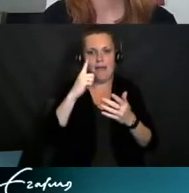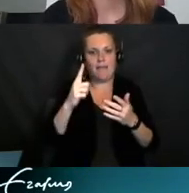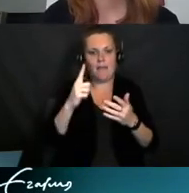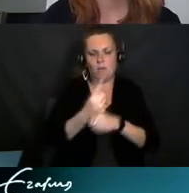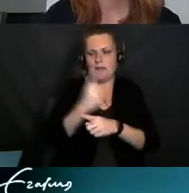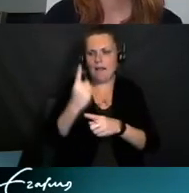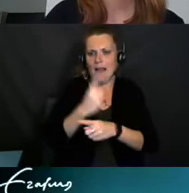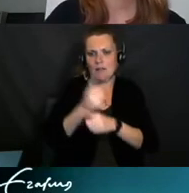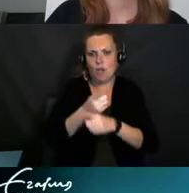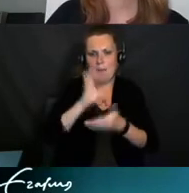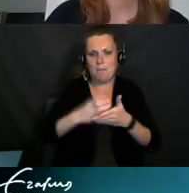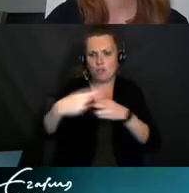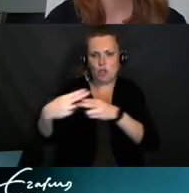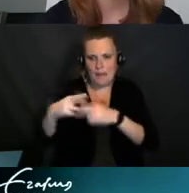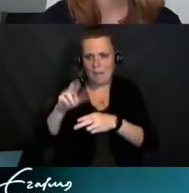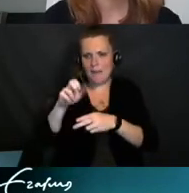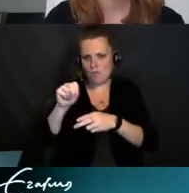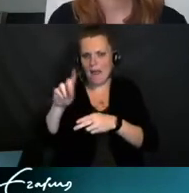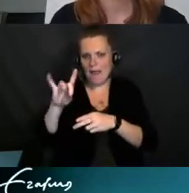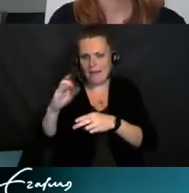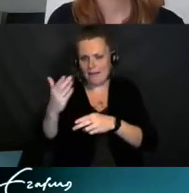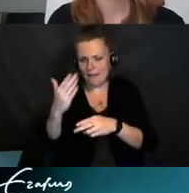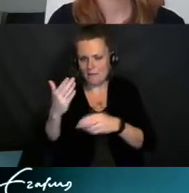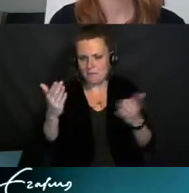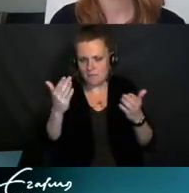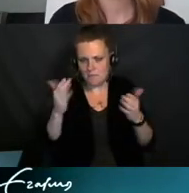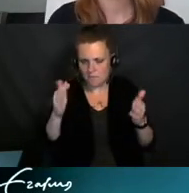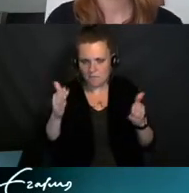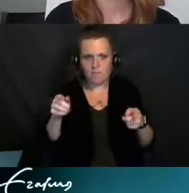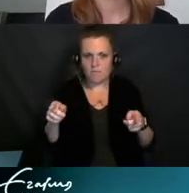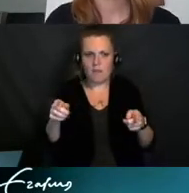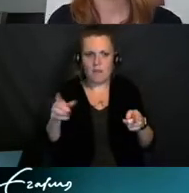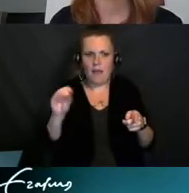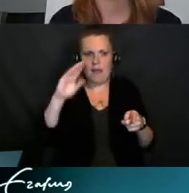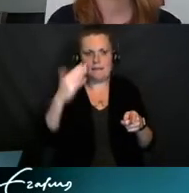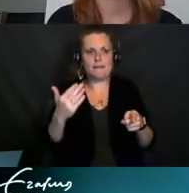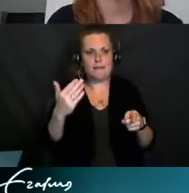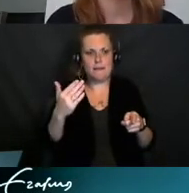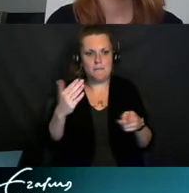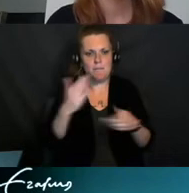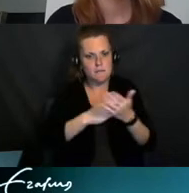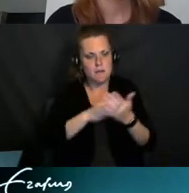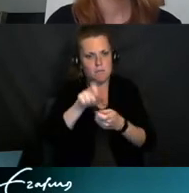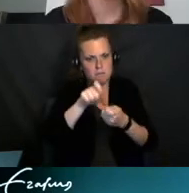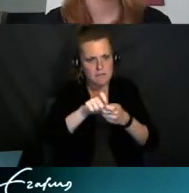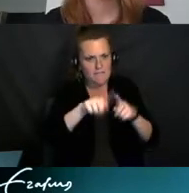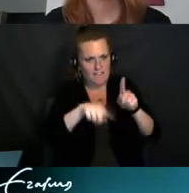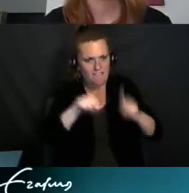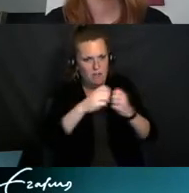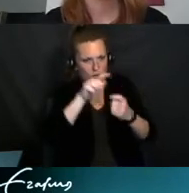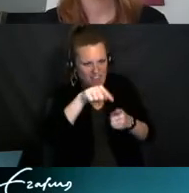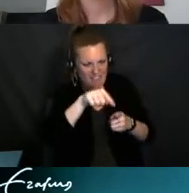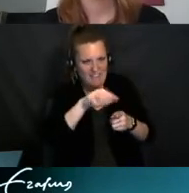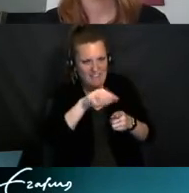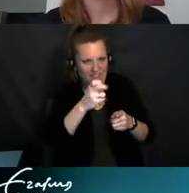run, and there was also letter run, if I remember well. And there was really some specific variance in this finger run that was